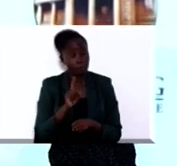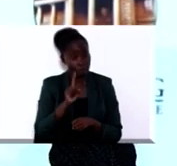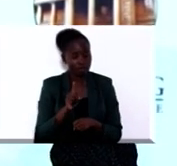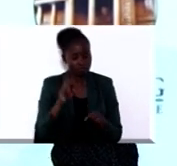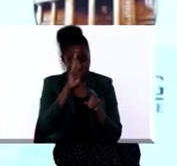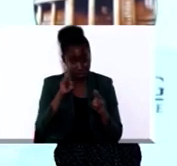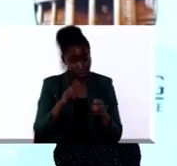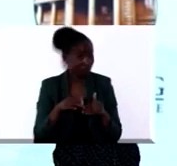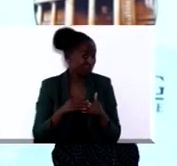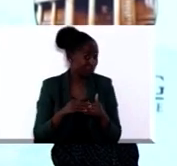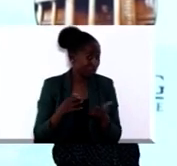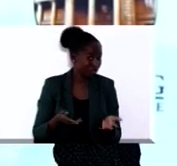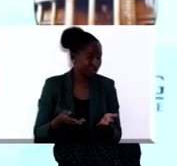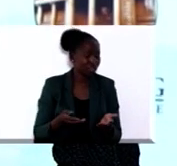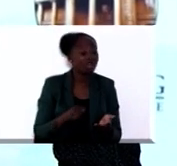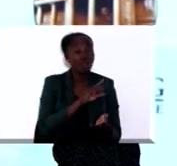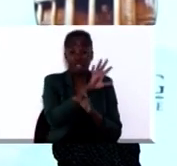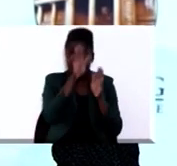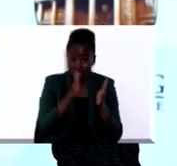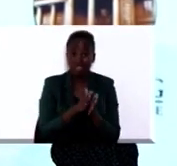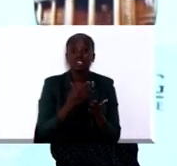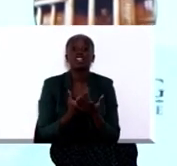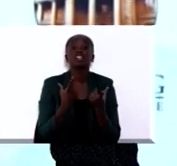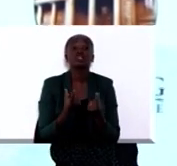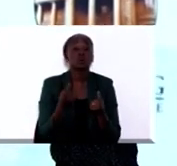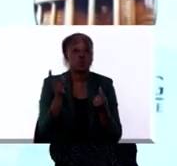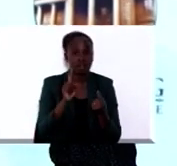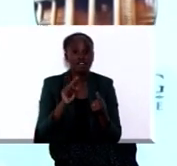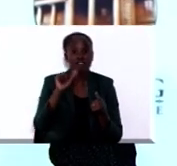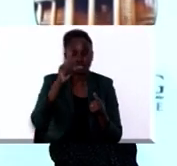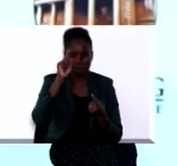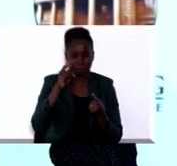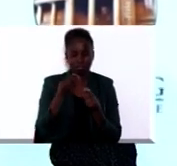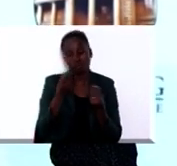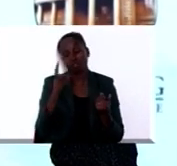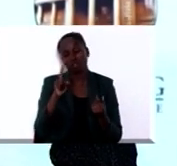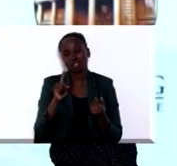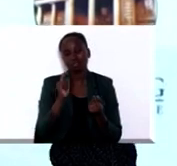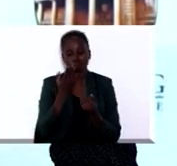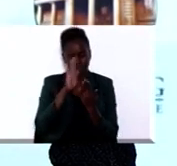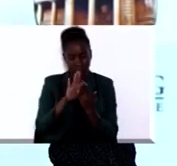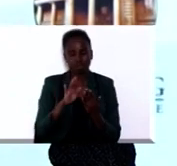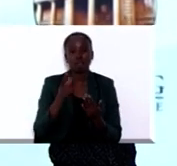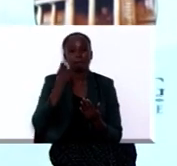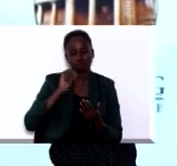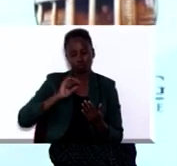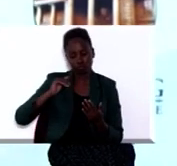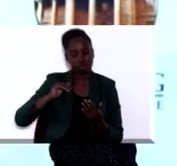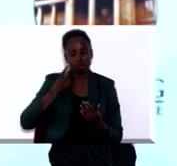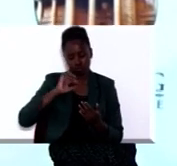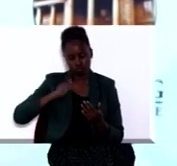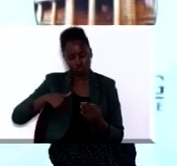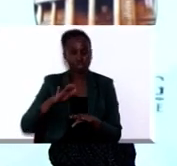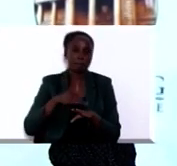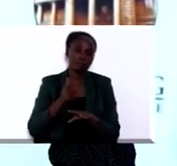members, we can do those things if we don't confront gender-based violence with more energy